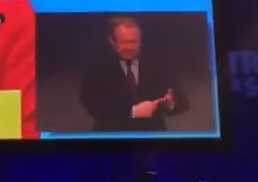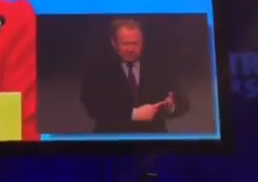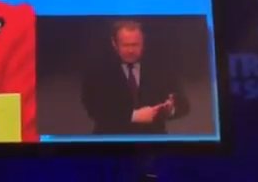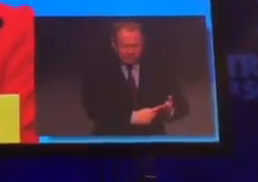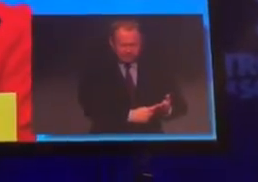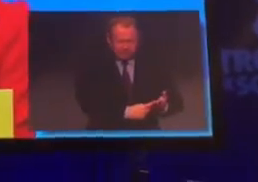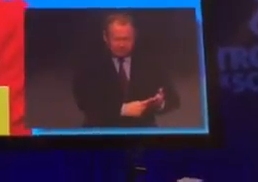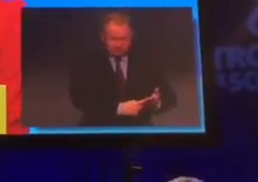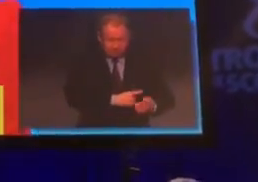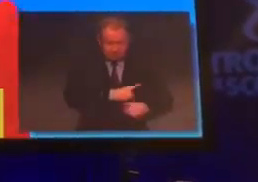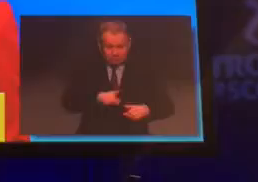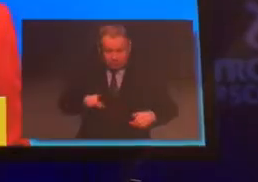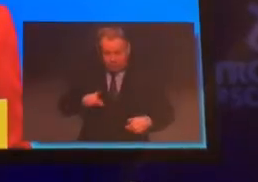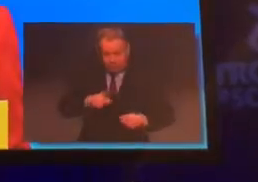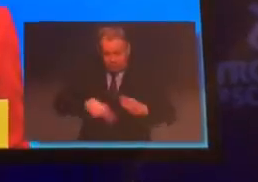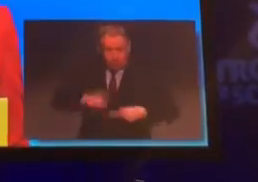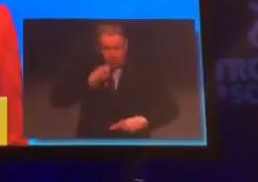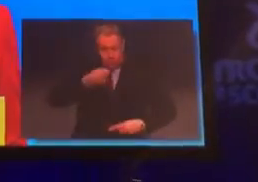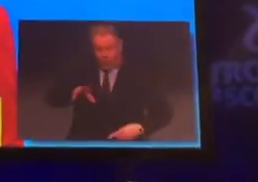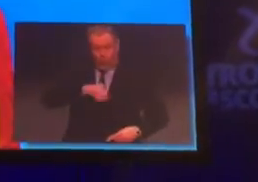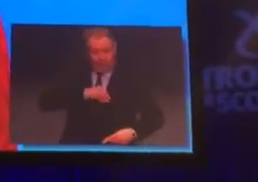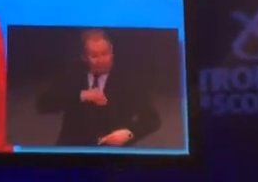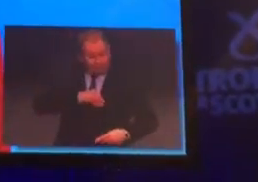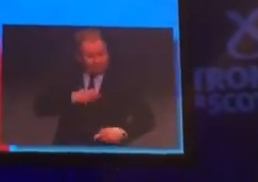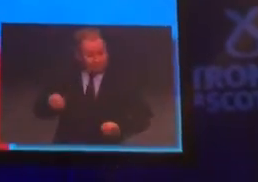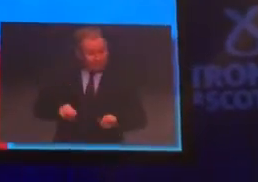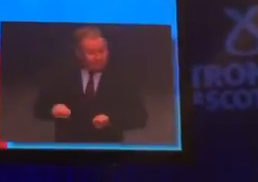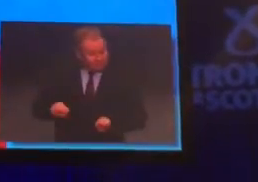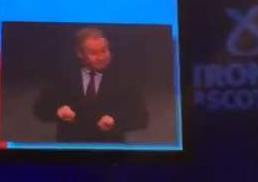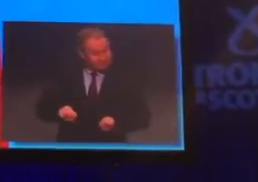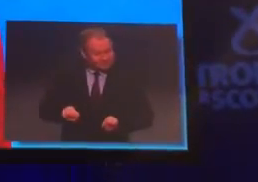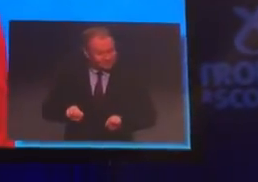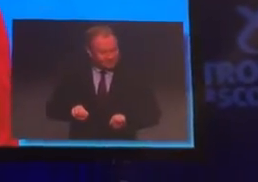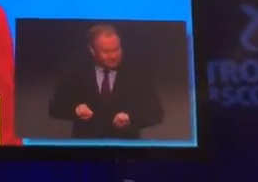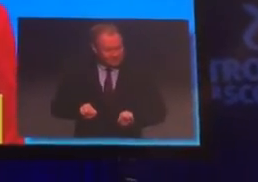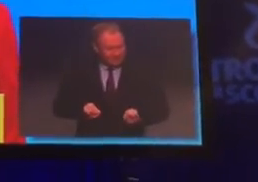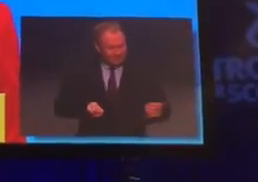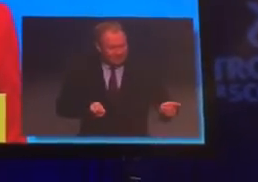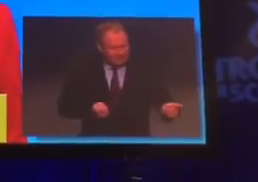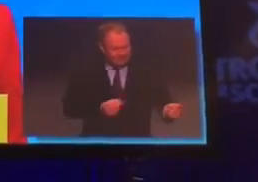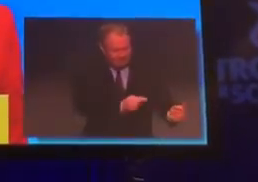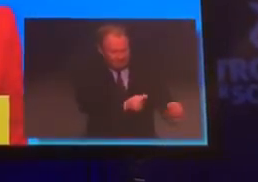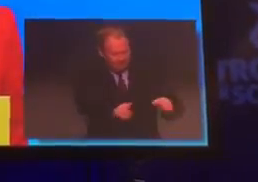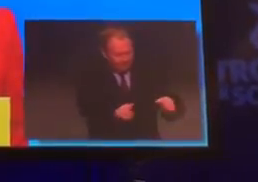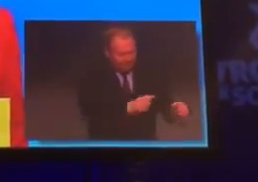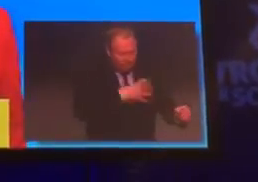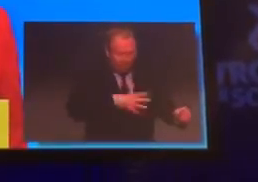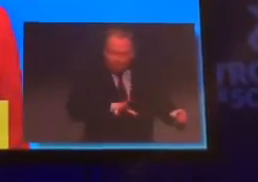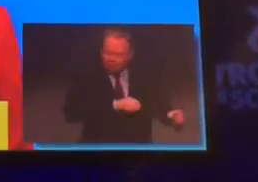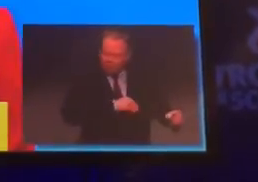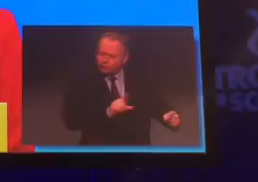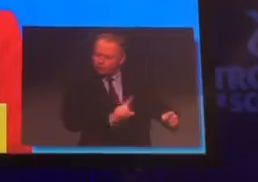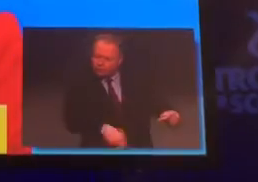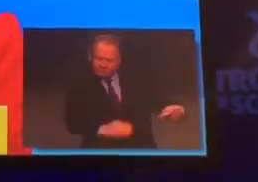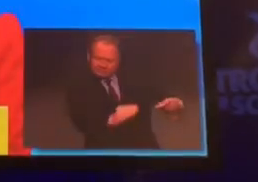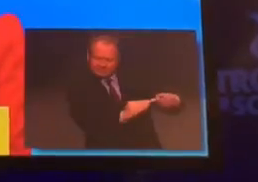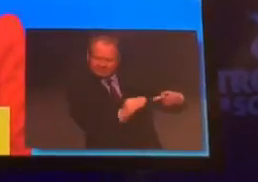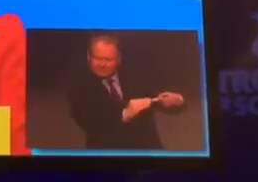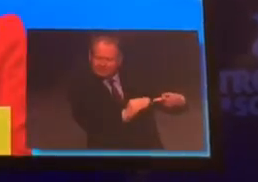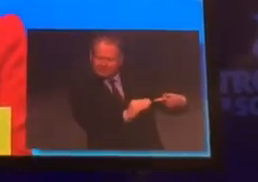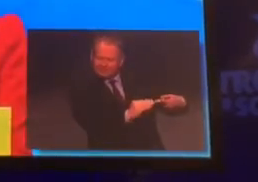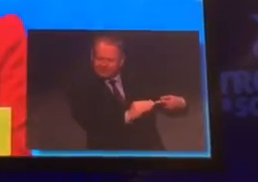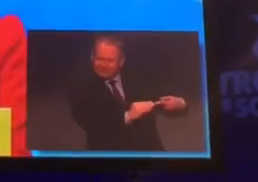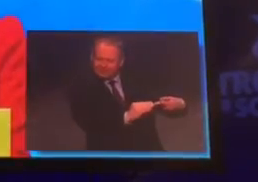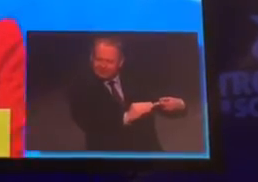choose the SNP to be your government. They see theirs as simply a battle for second place. When